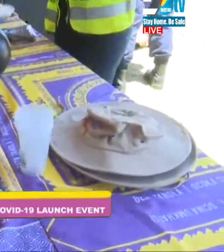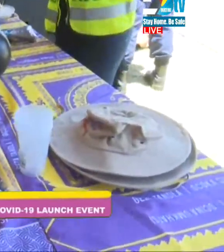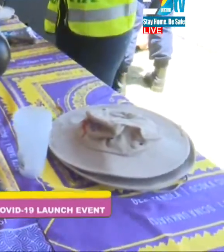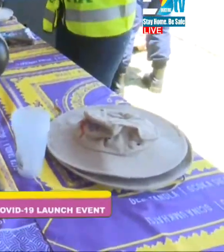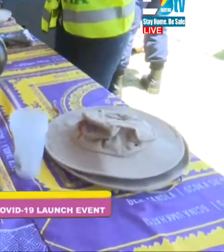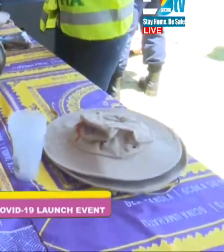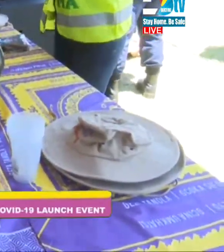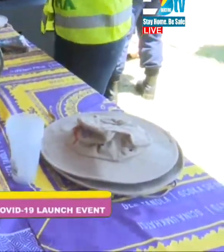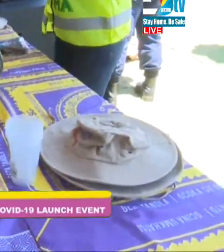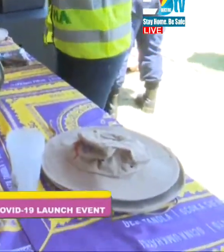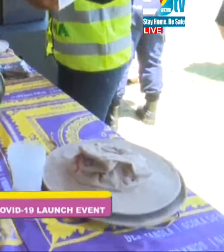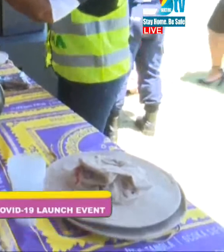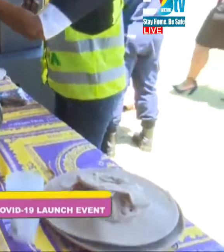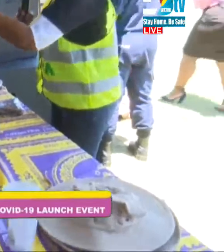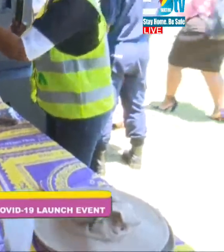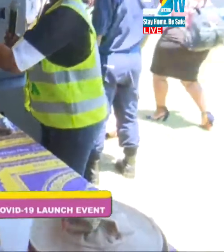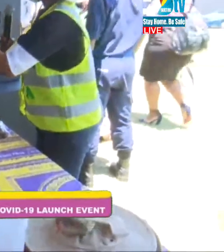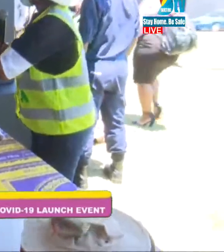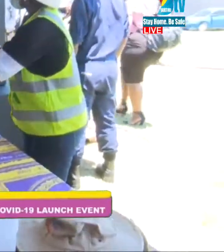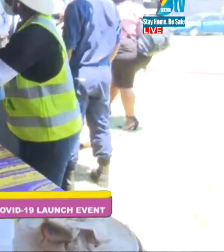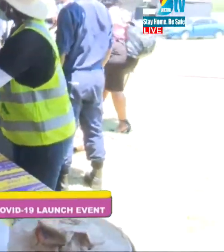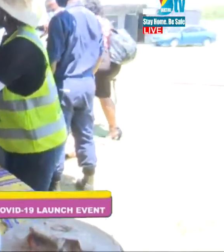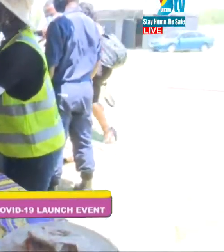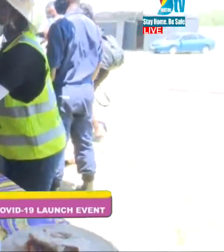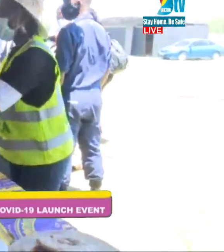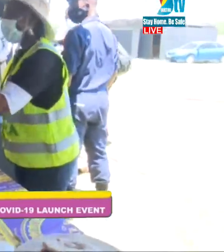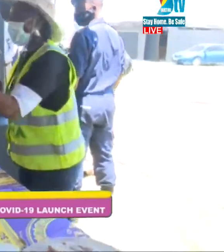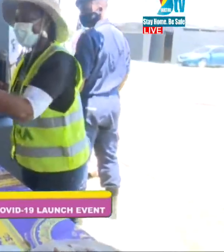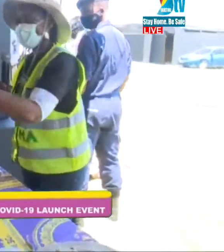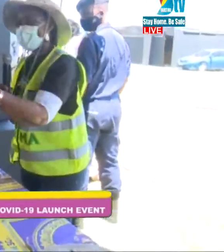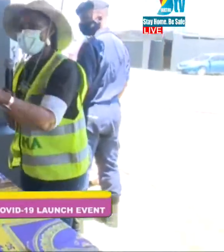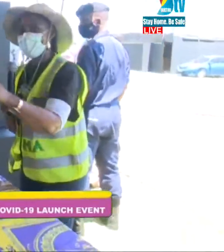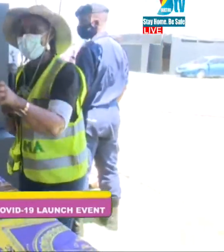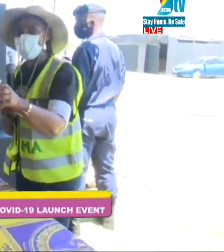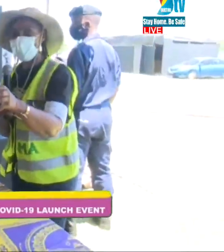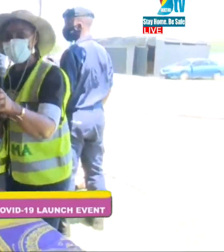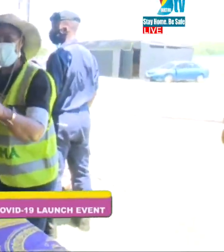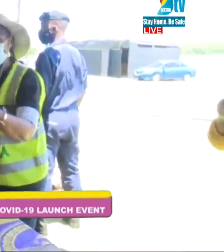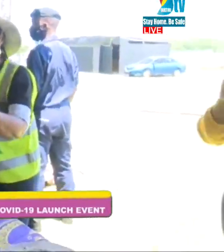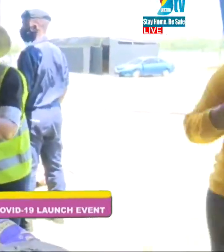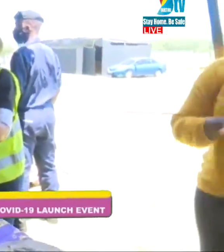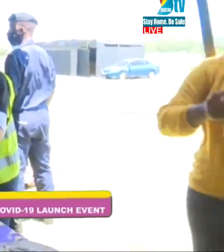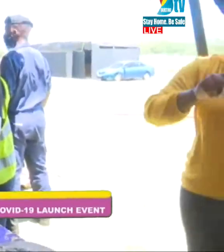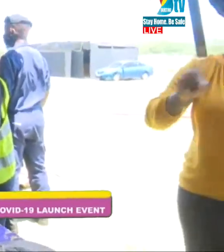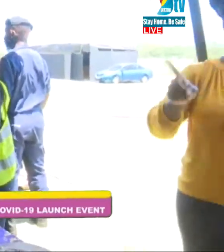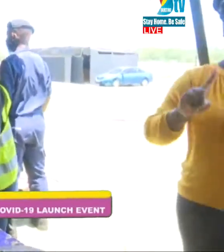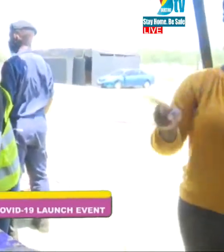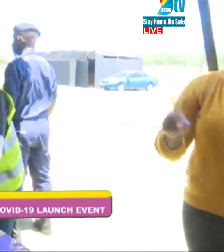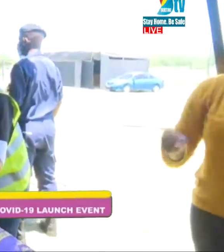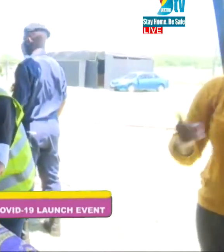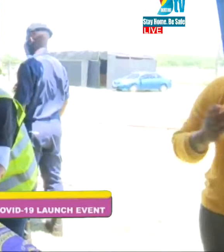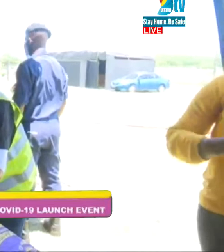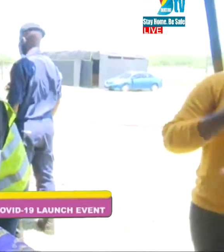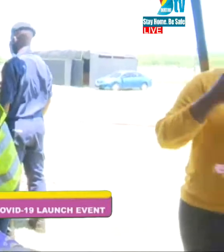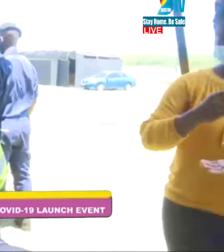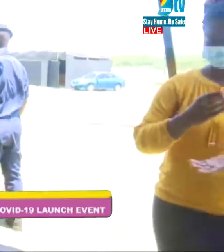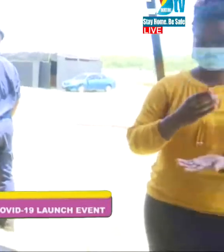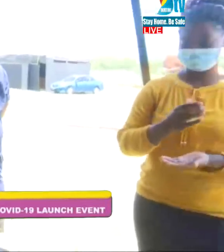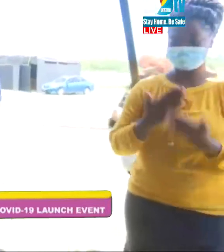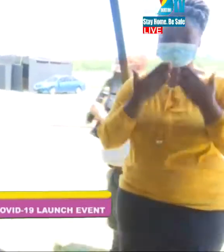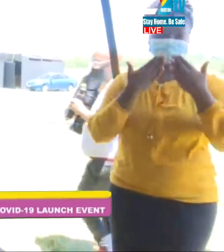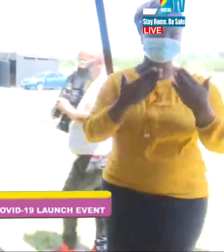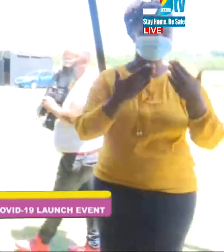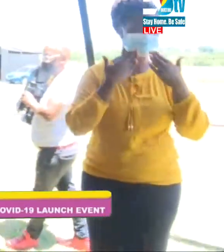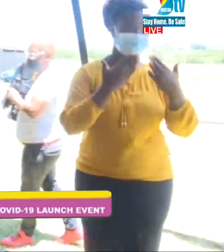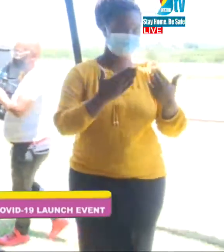yakhe. Sinawo-ke maglasi aphelele-ke sonke singanatha sihube siyi-one. Siyabonga kakhulu